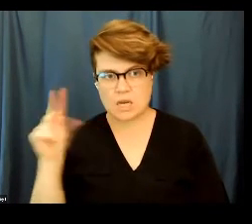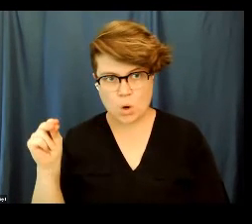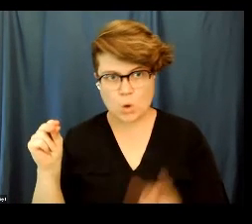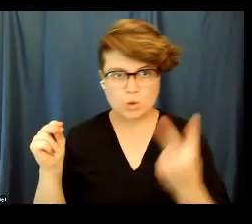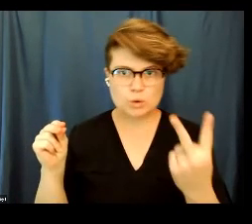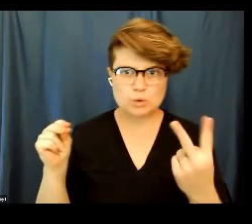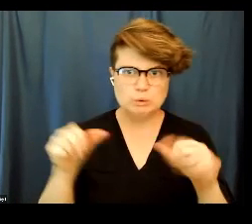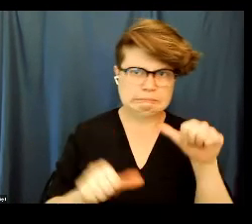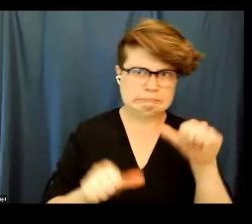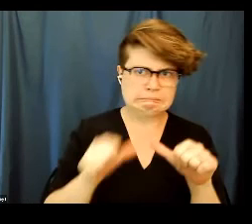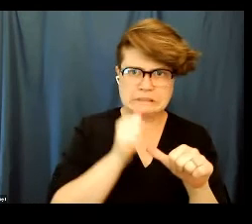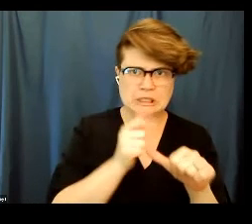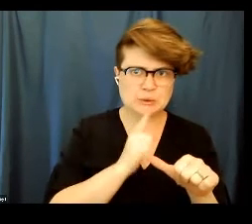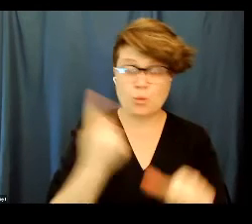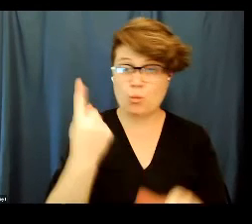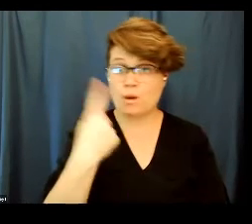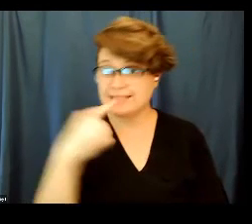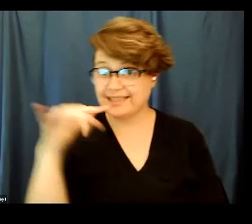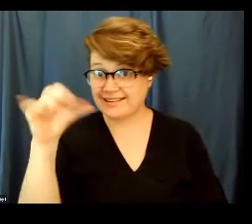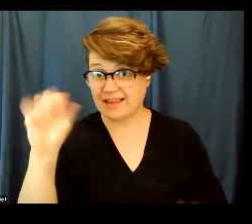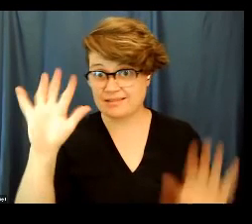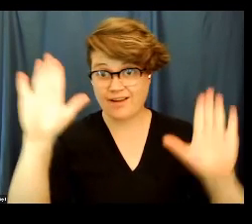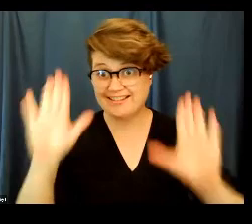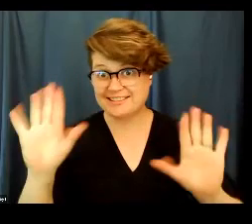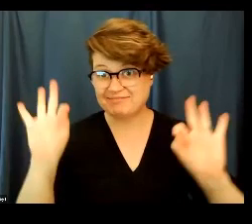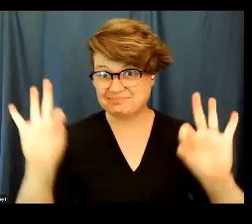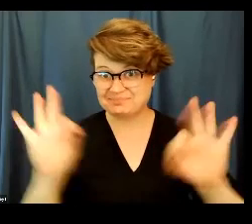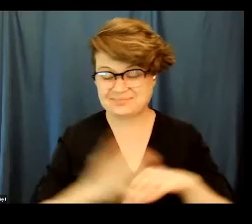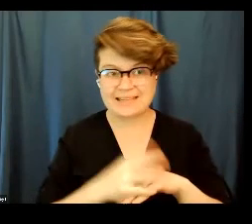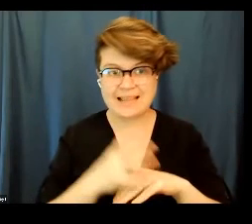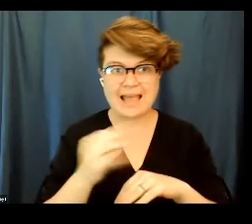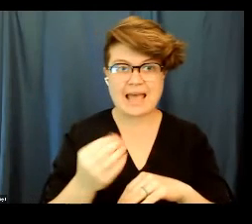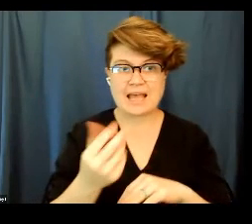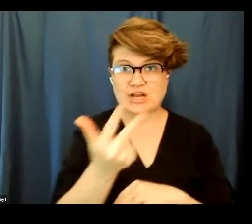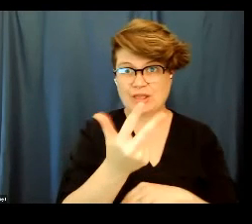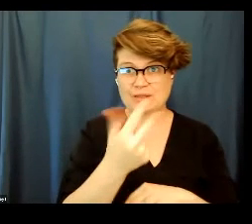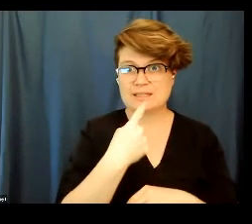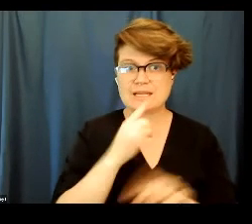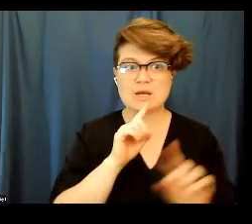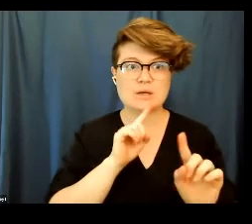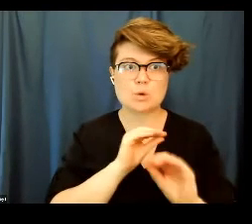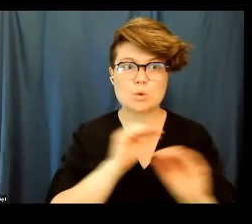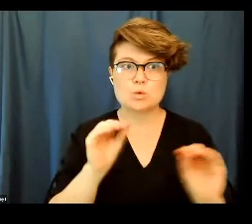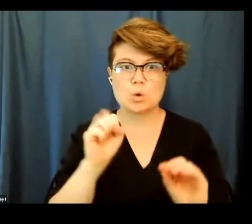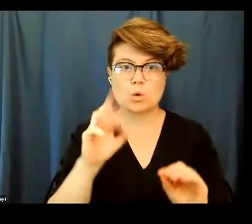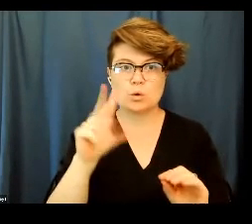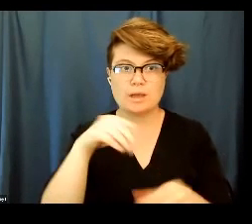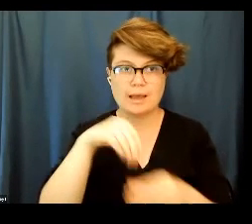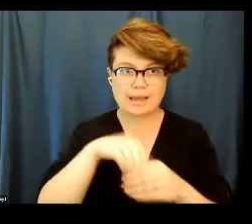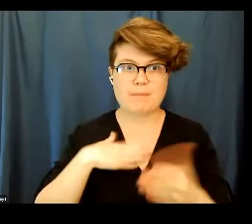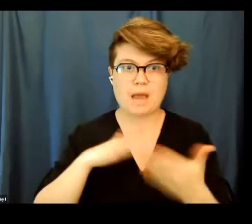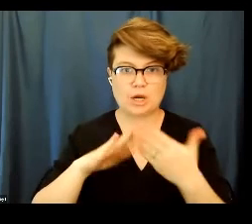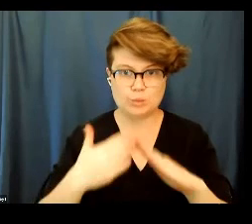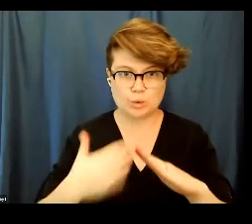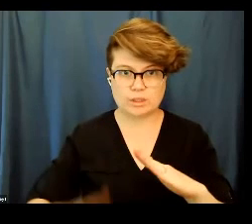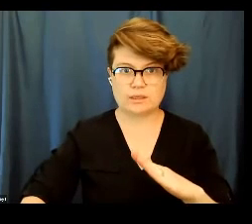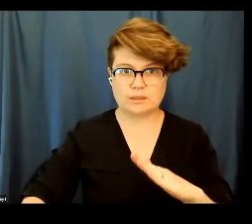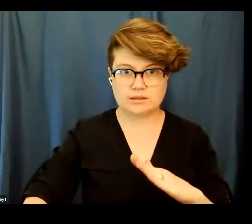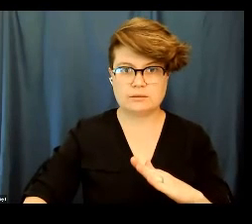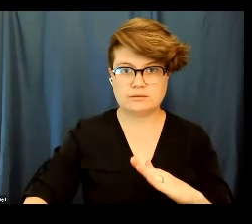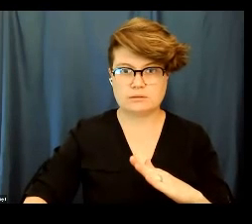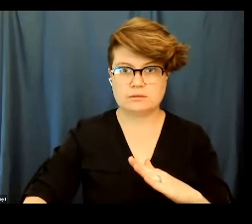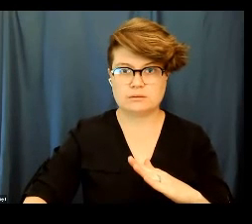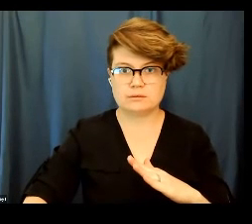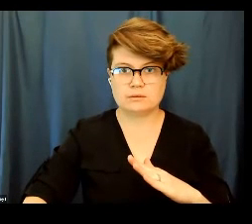1 yes, so that's awesome. And there's no SART in my community for 3 folks. And so the reason I'm asking this